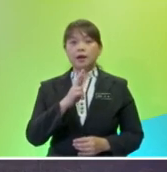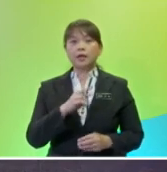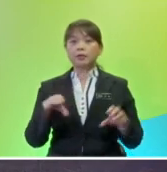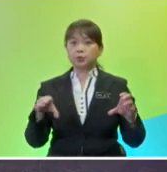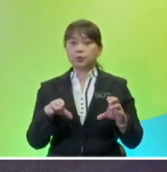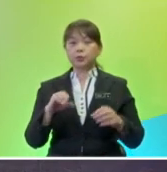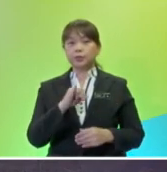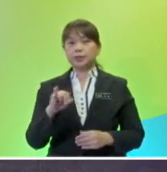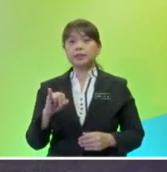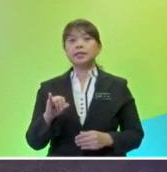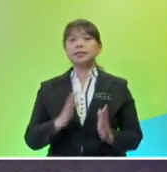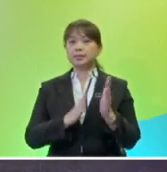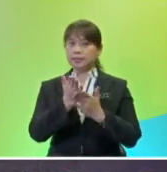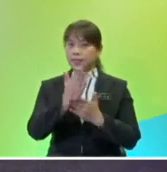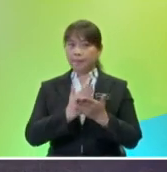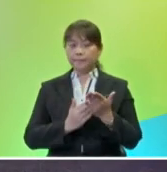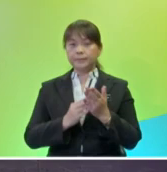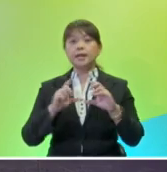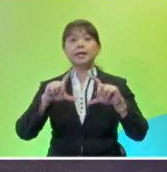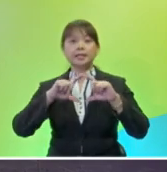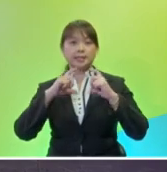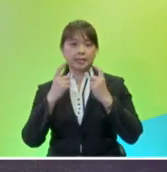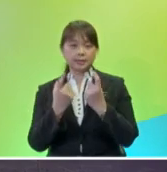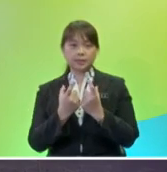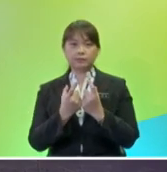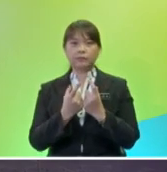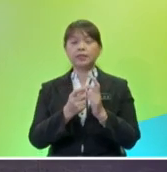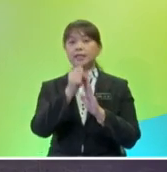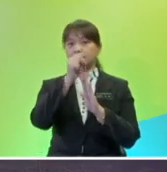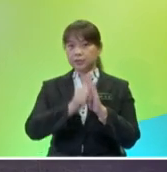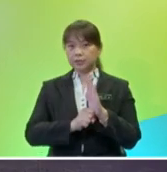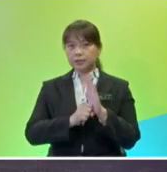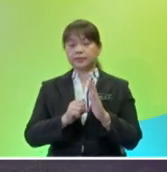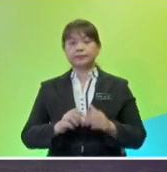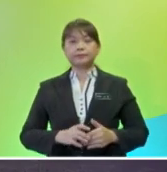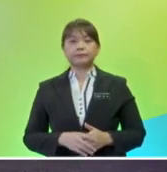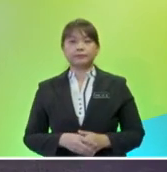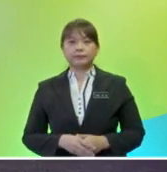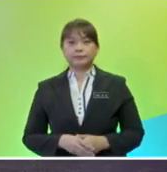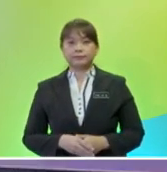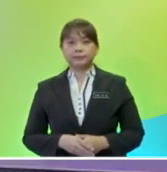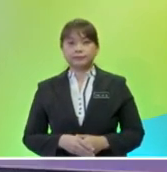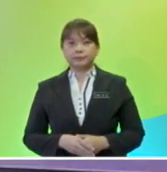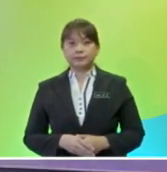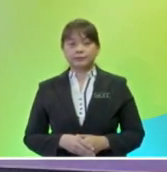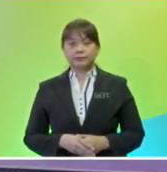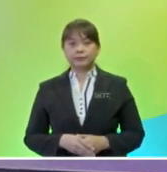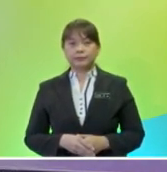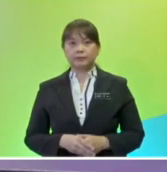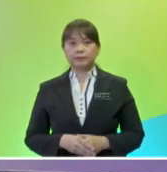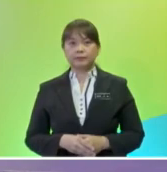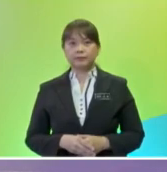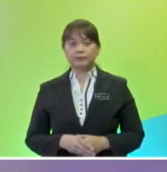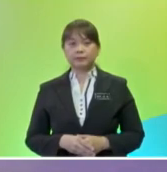these objects, whether they are attracted to magnets or not attracted to magnets. Okay, teacher, but before we proceed, I'm